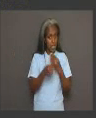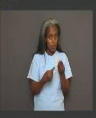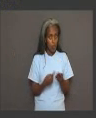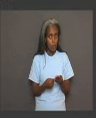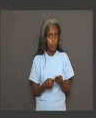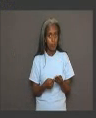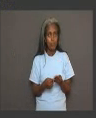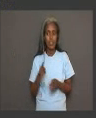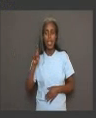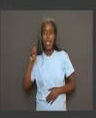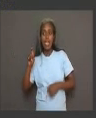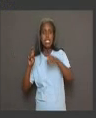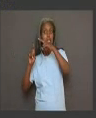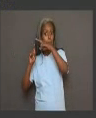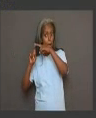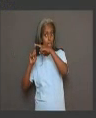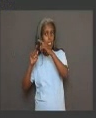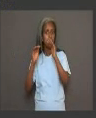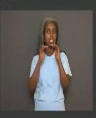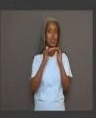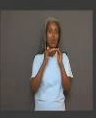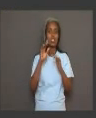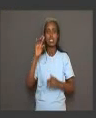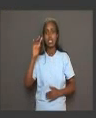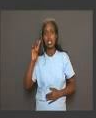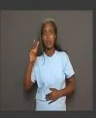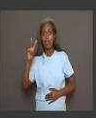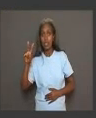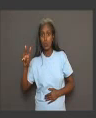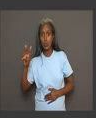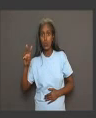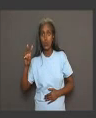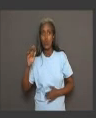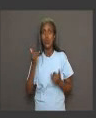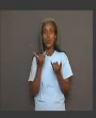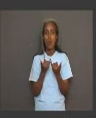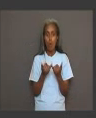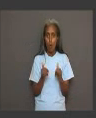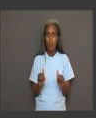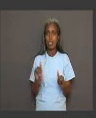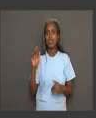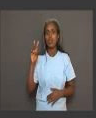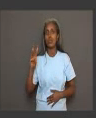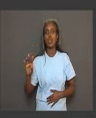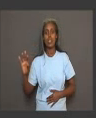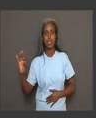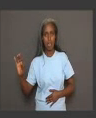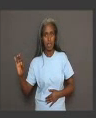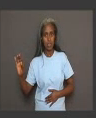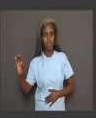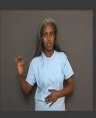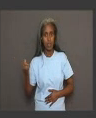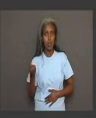Therefore, x bar equals 72 over